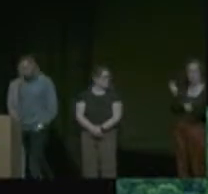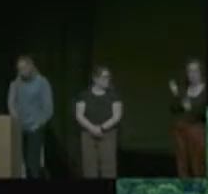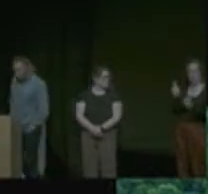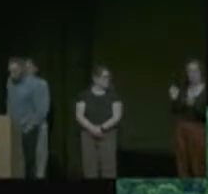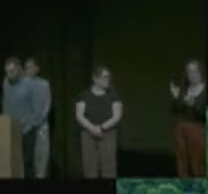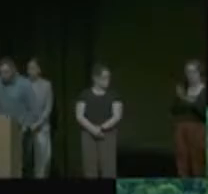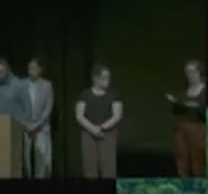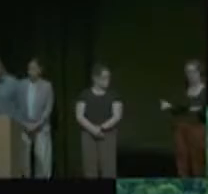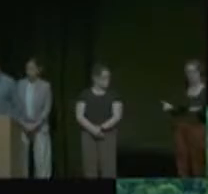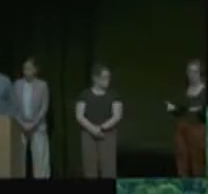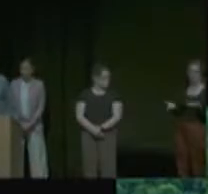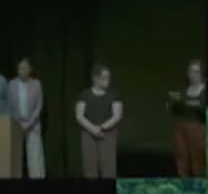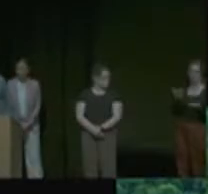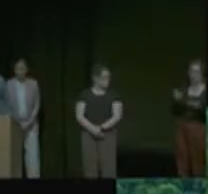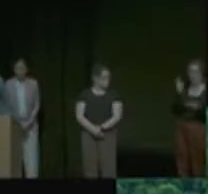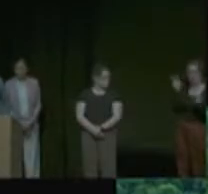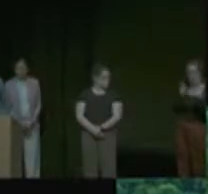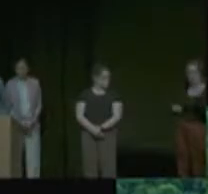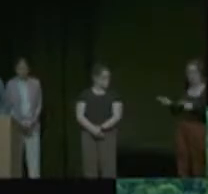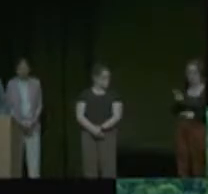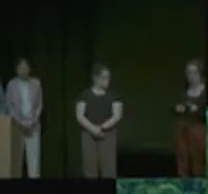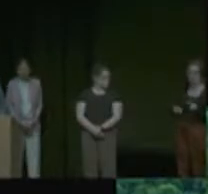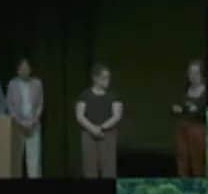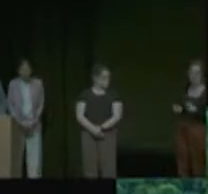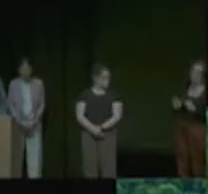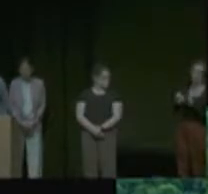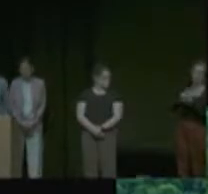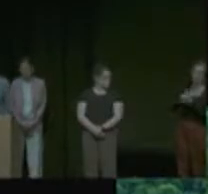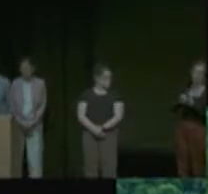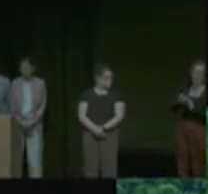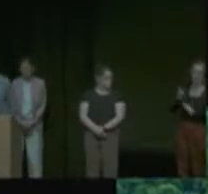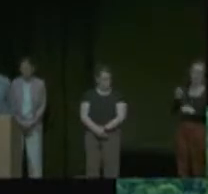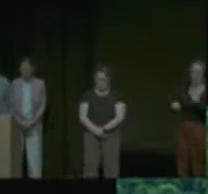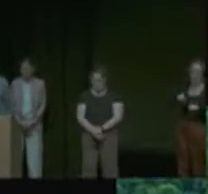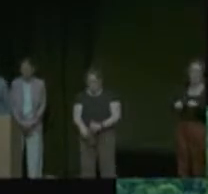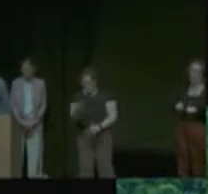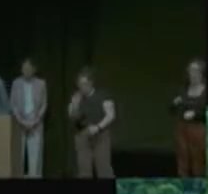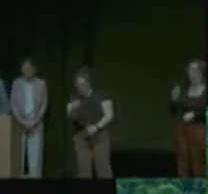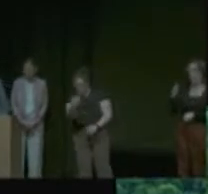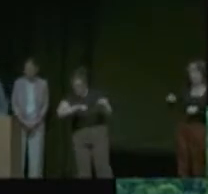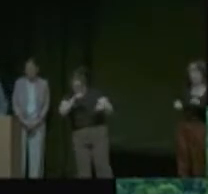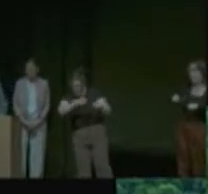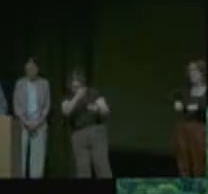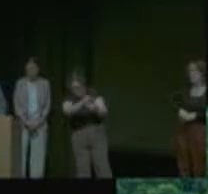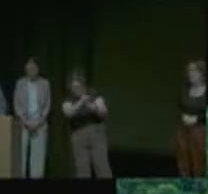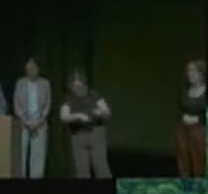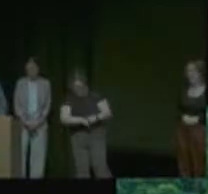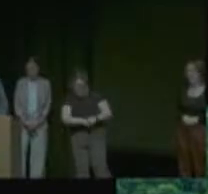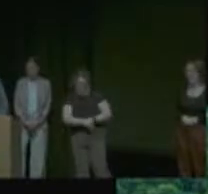anything valuable, like a bicycle? You said blue, right? Yeah, blue.